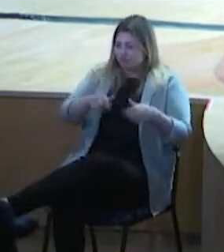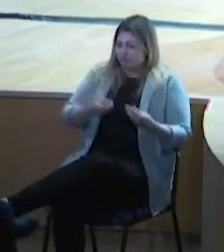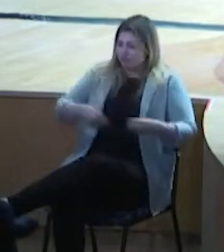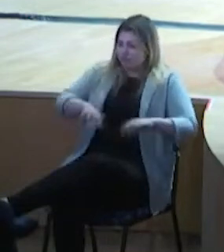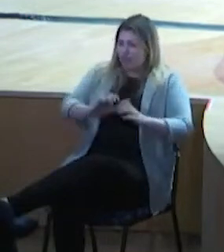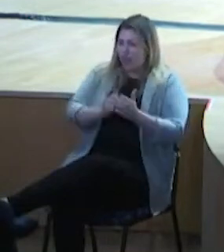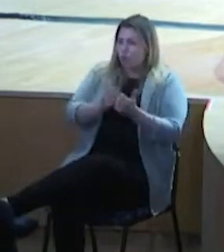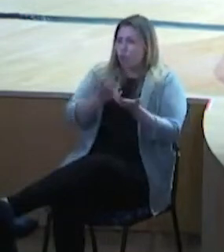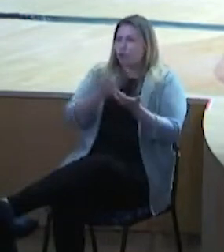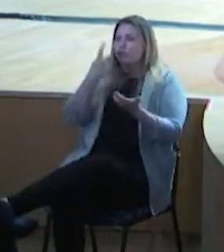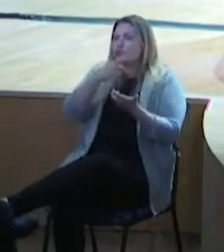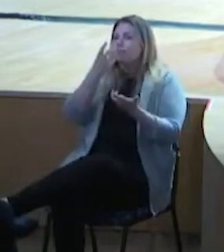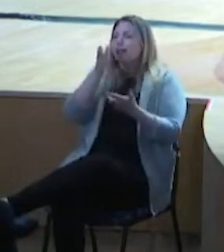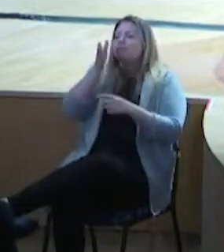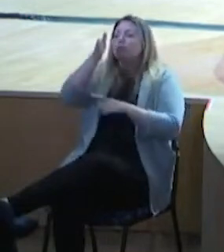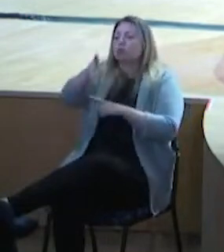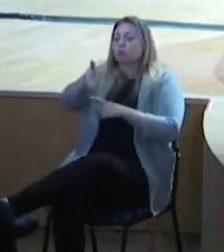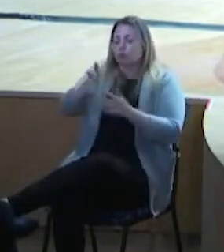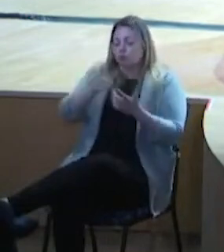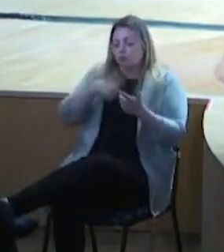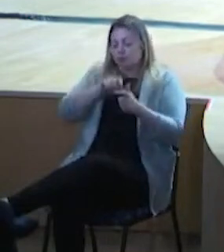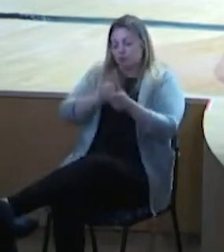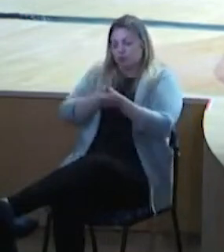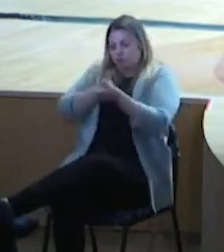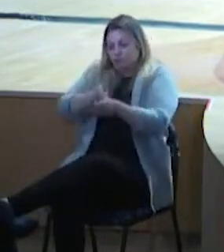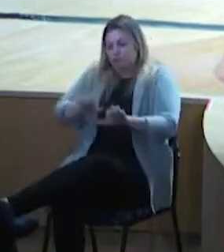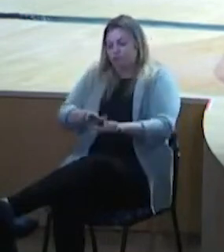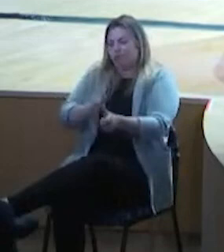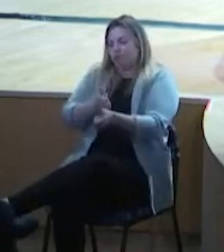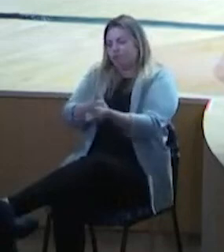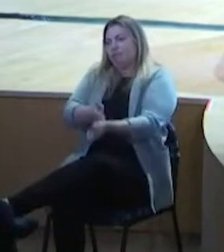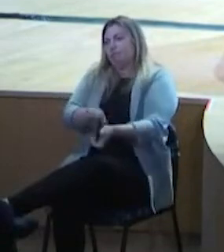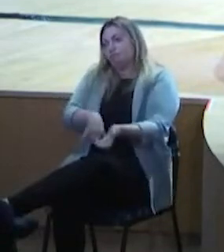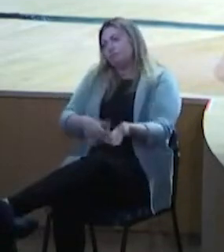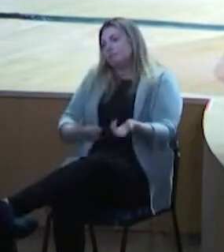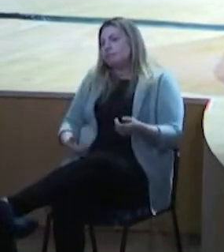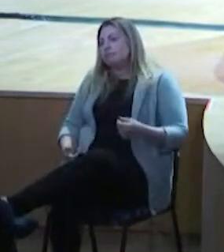in the future and start acting accordingly.